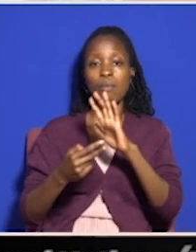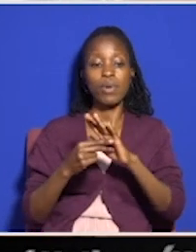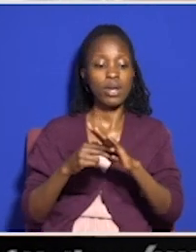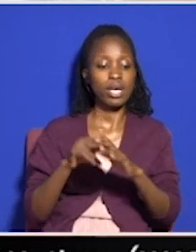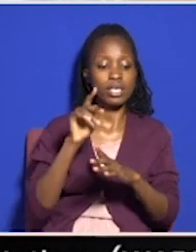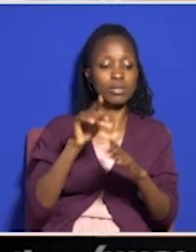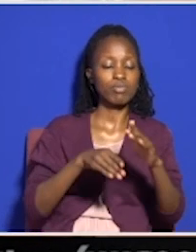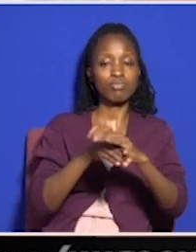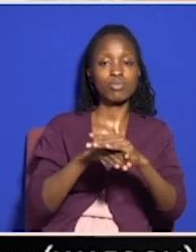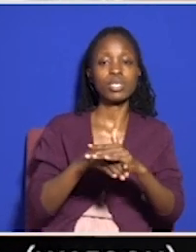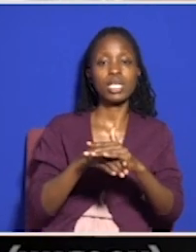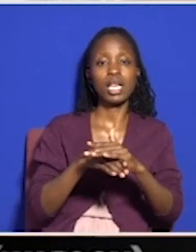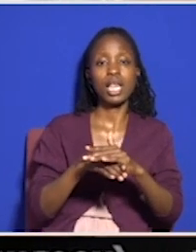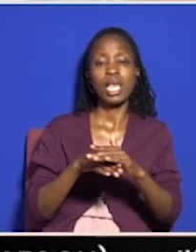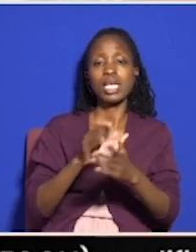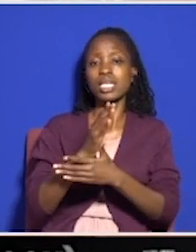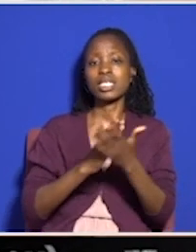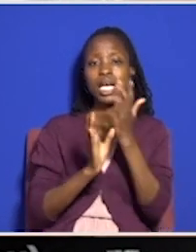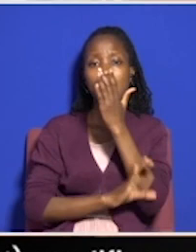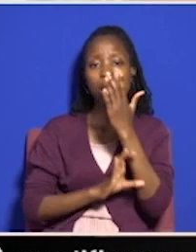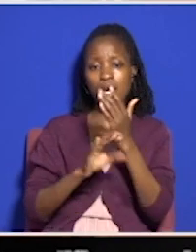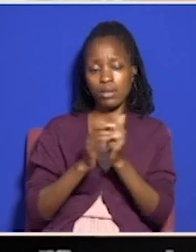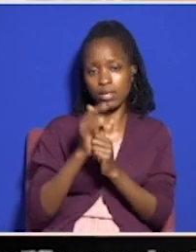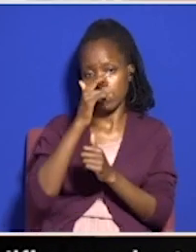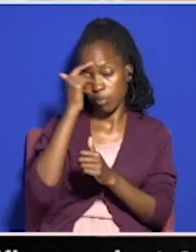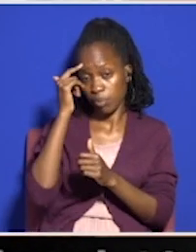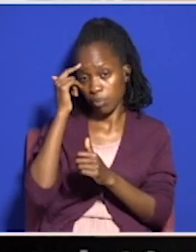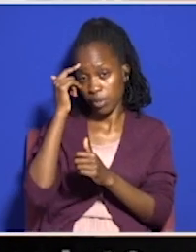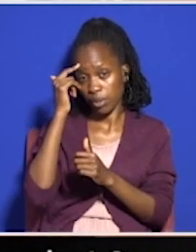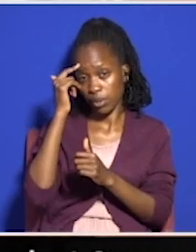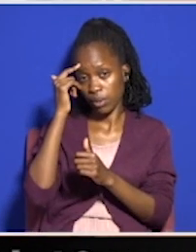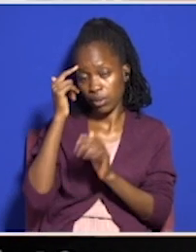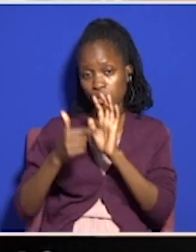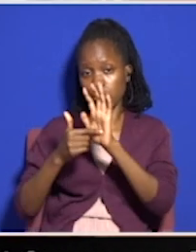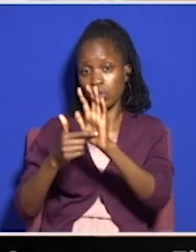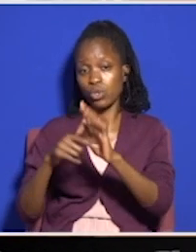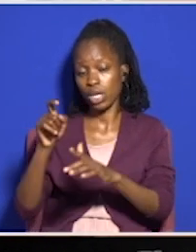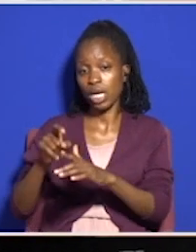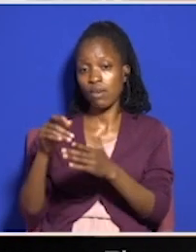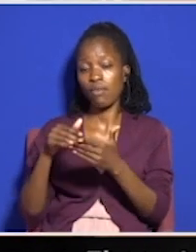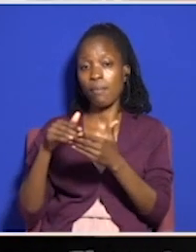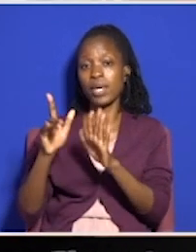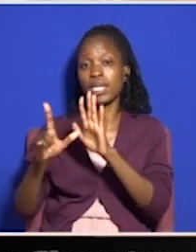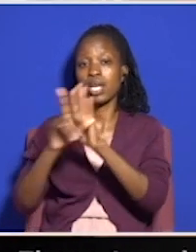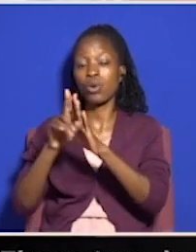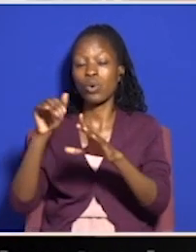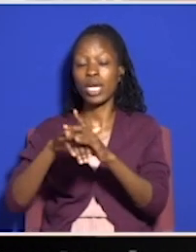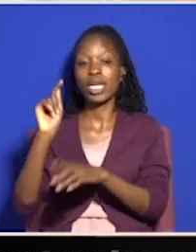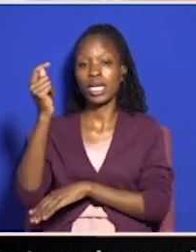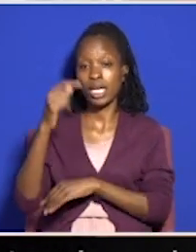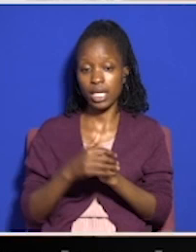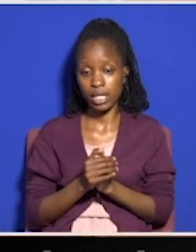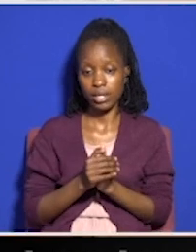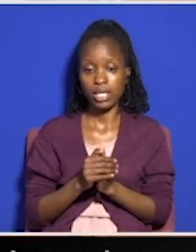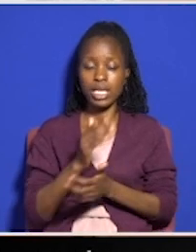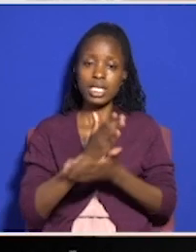countries after it failed to meet requirements for registration, signifying a need for better legislation in the country. So in